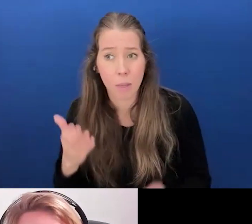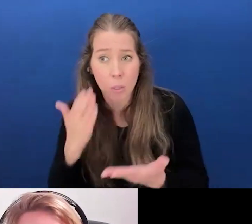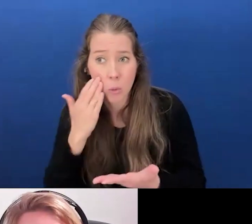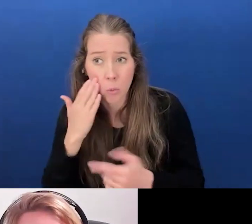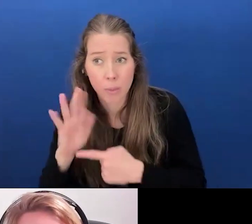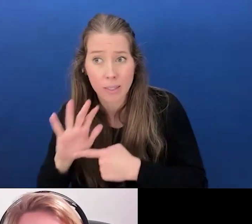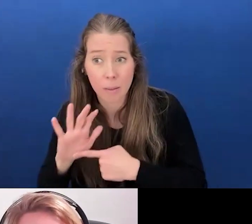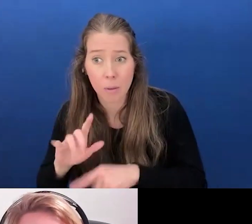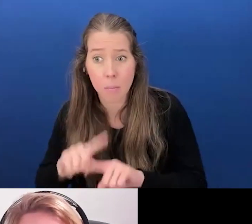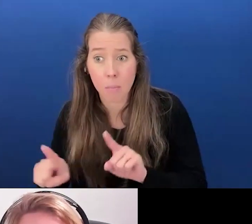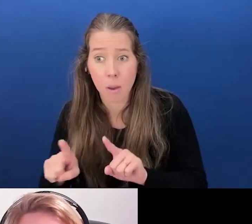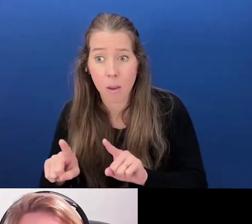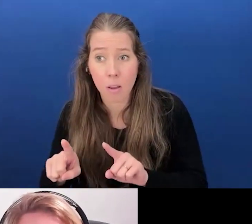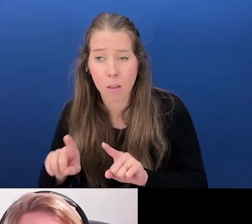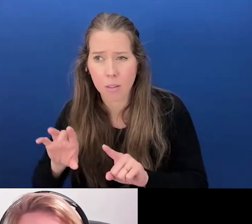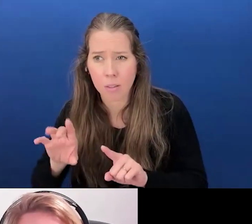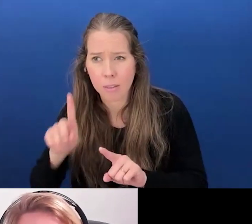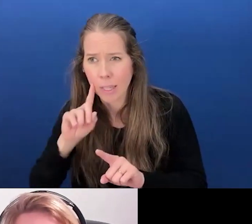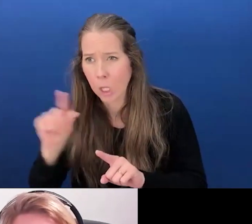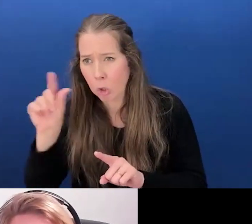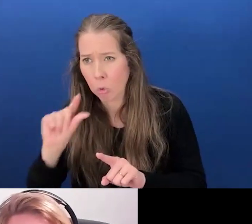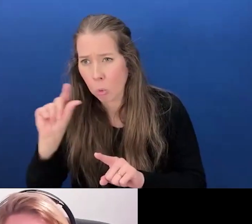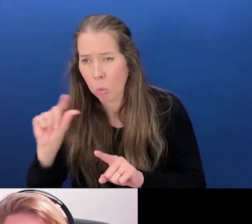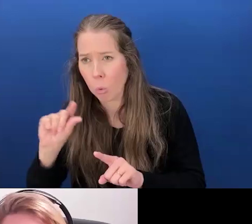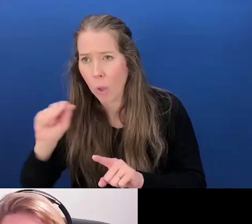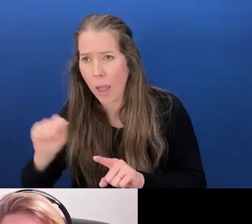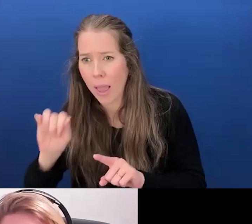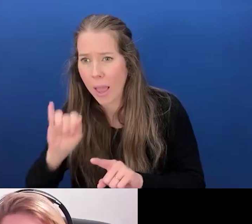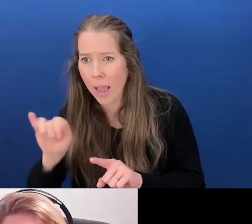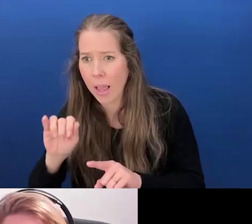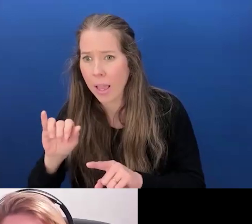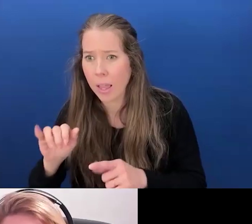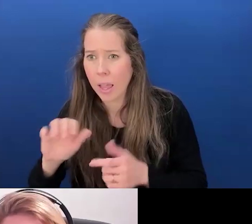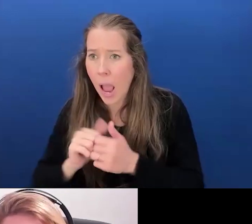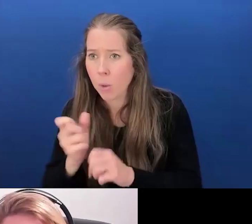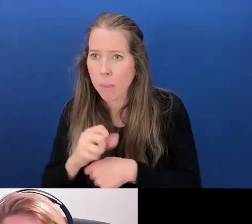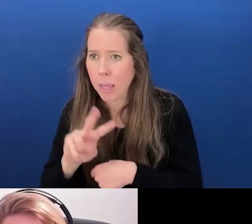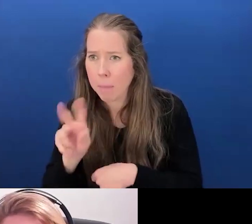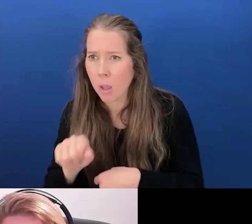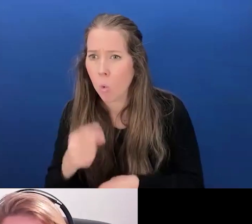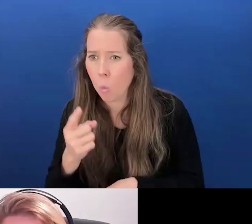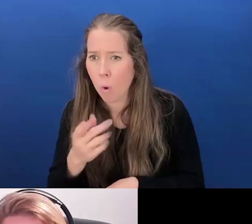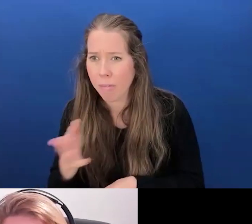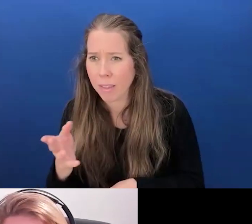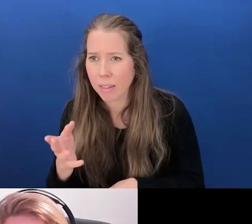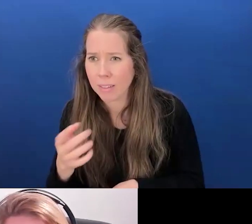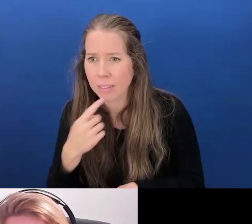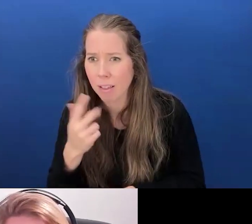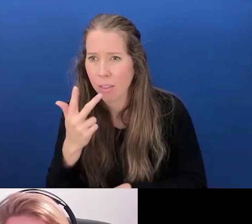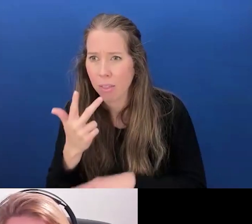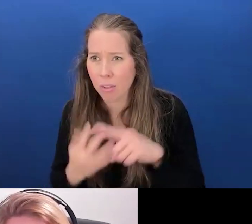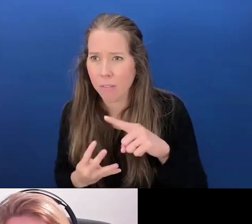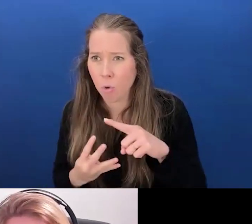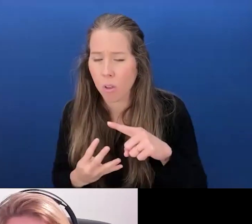now, but it was asked of chat, I think it was Google's AI, what are the ingredients to make a pizza? And one of the ingredients was something like 3/4 cup